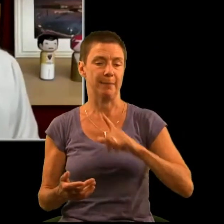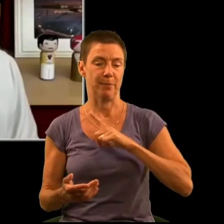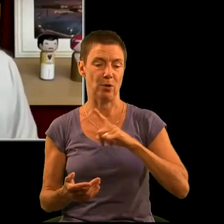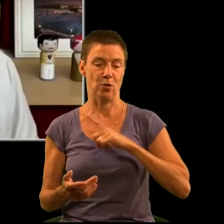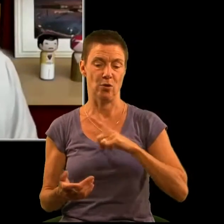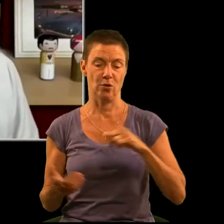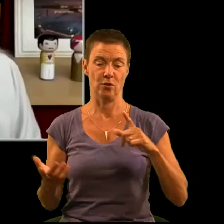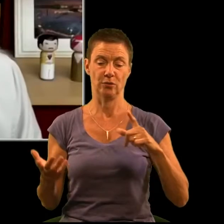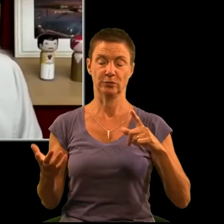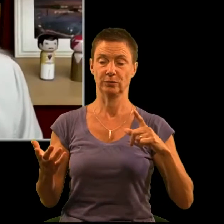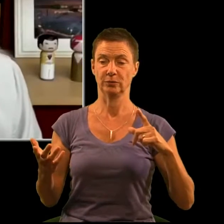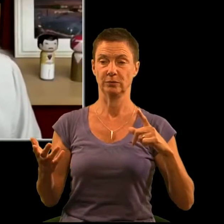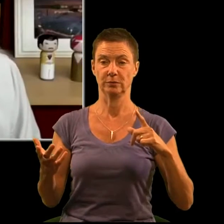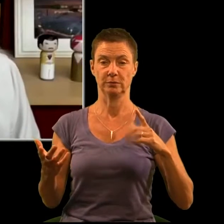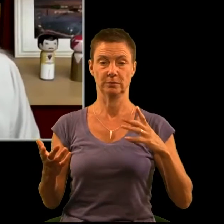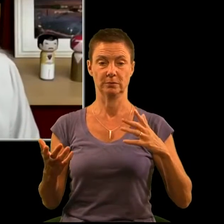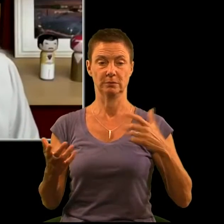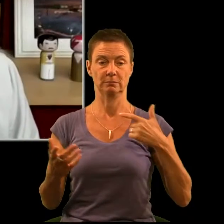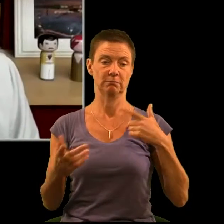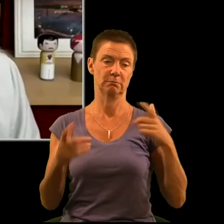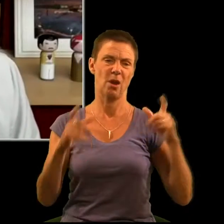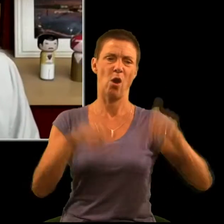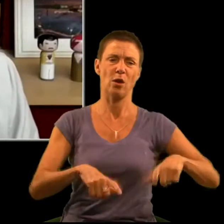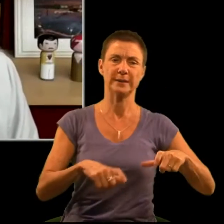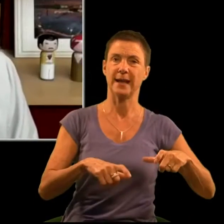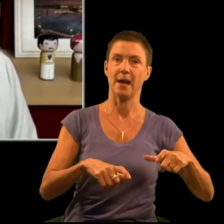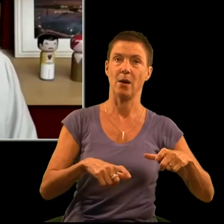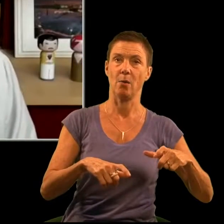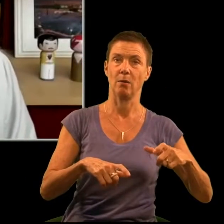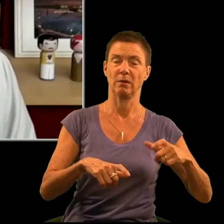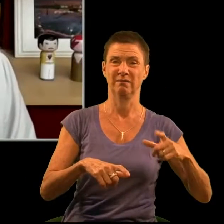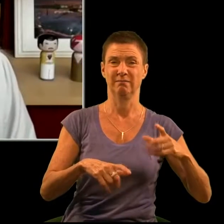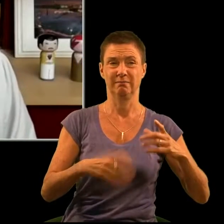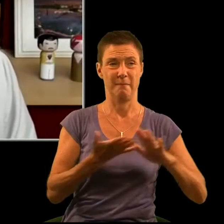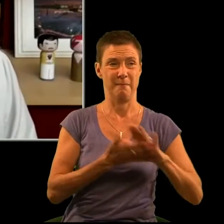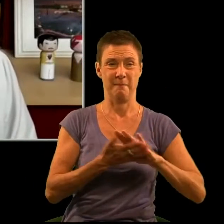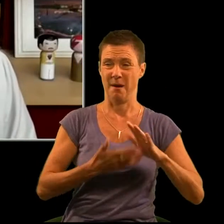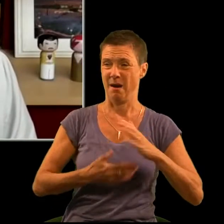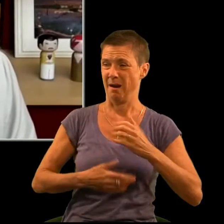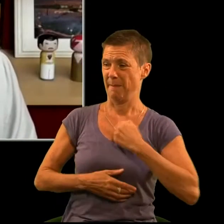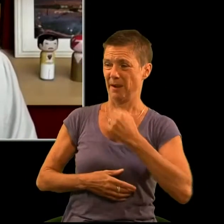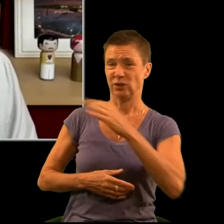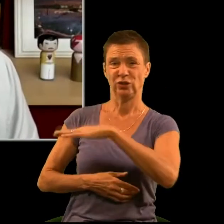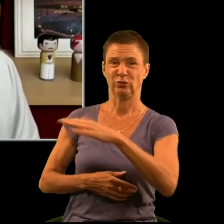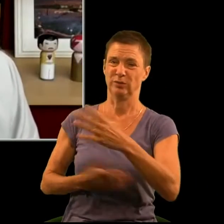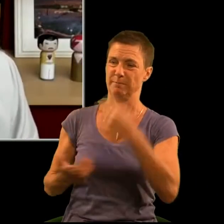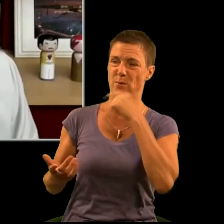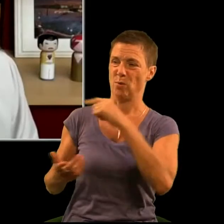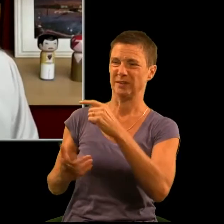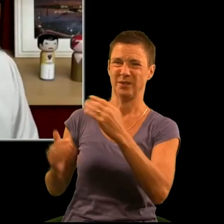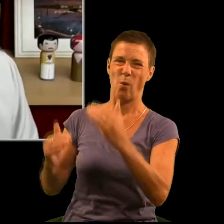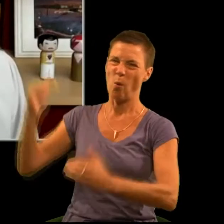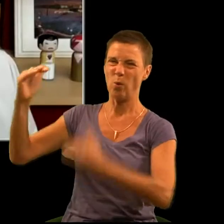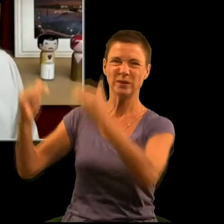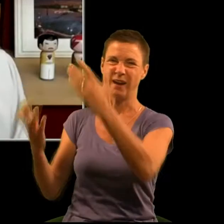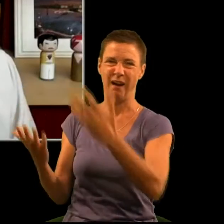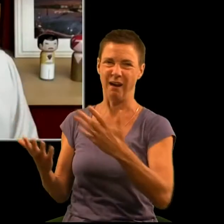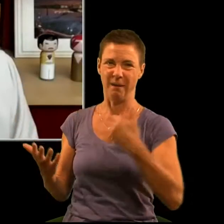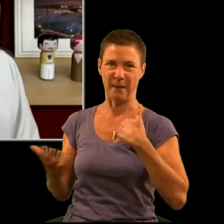end of the lockdown scale, in that my boys are older, and so there's nothing I can teach